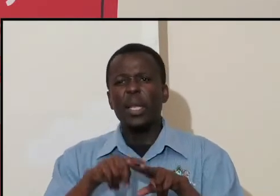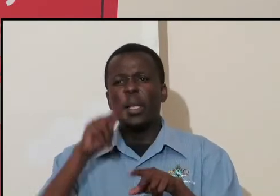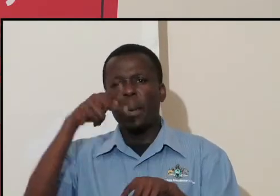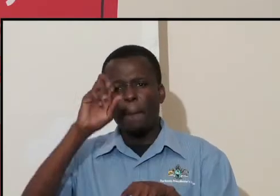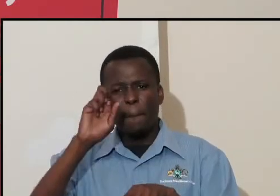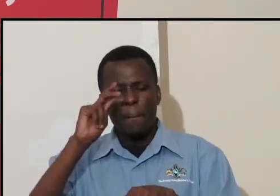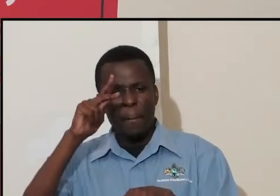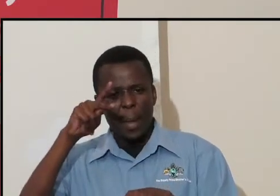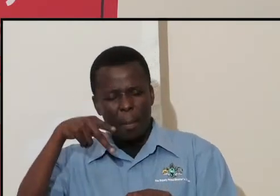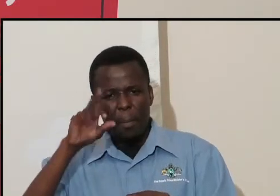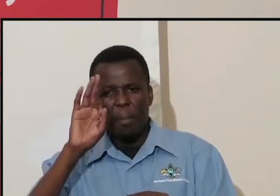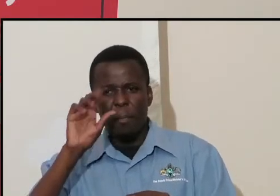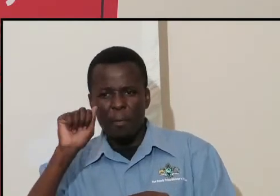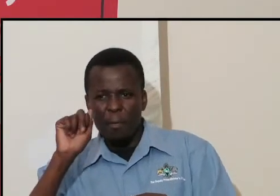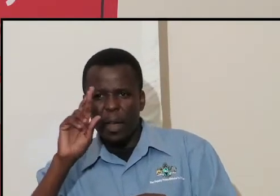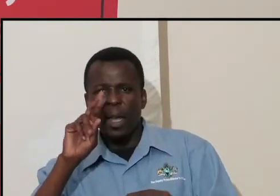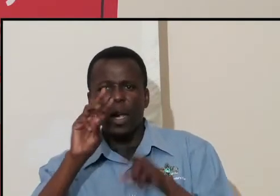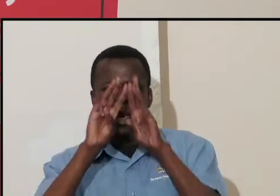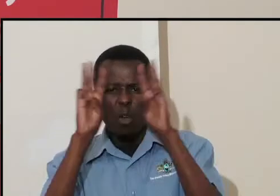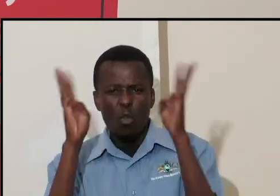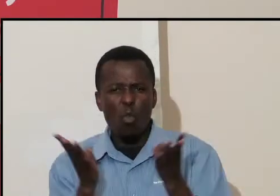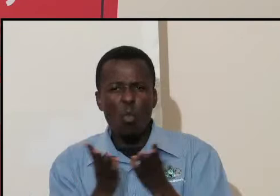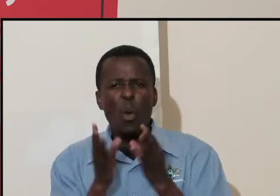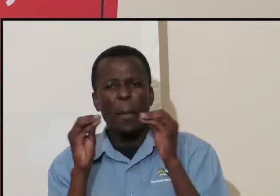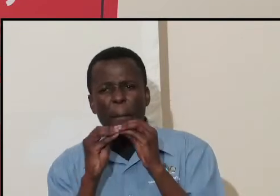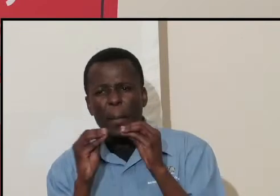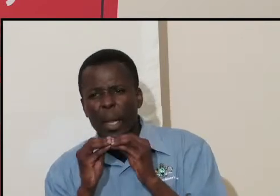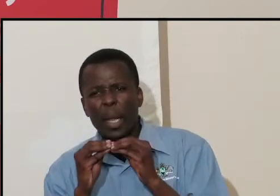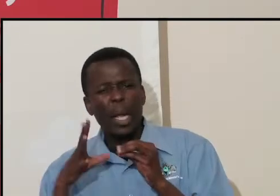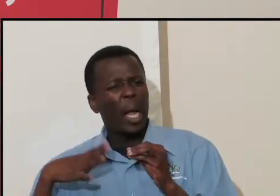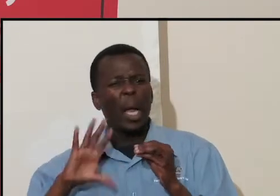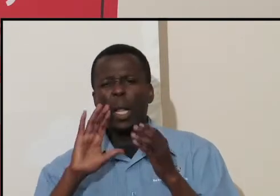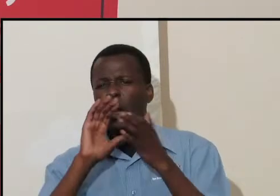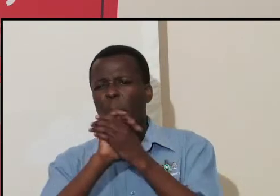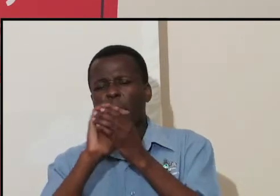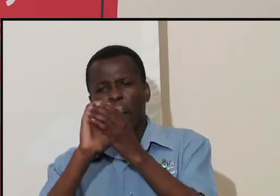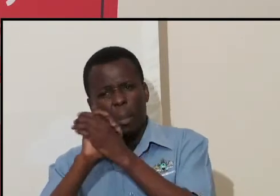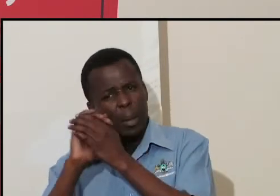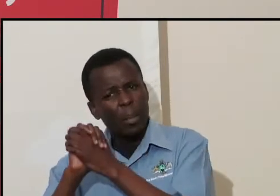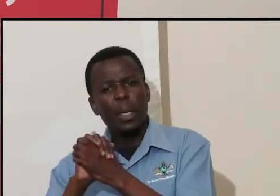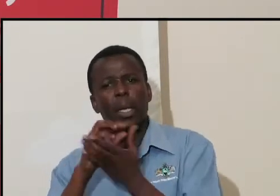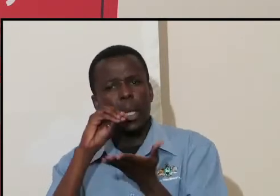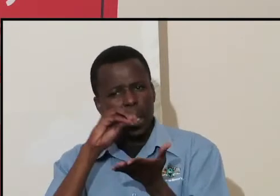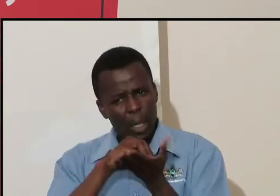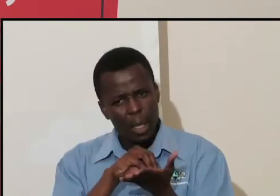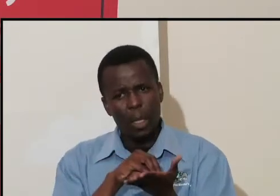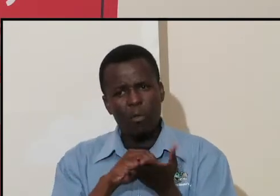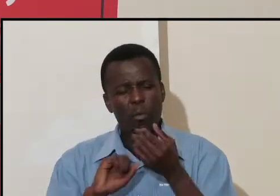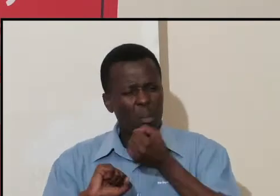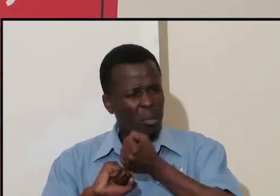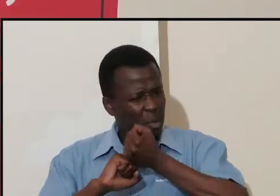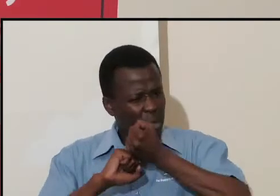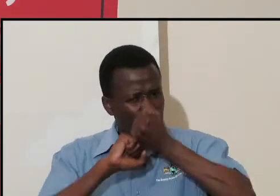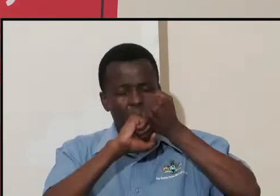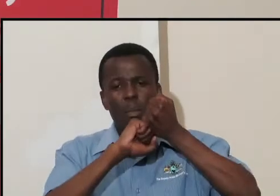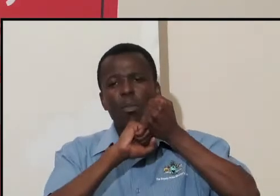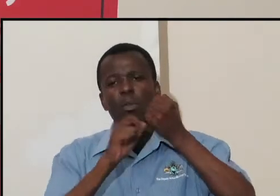World Bank, Global Fund, and all the other agencies that have been supporting us